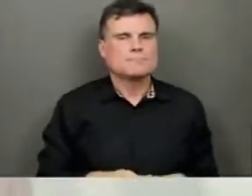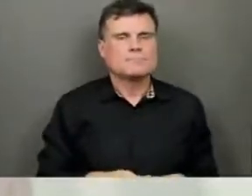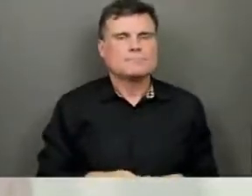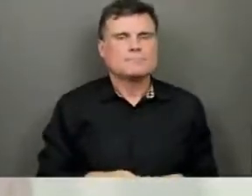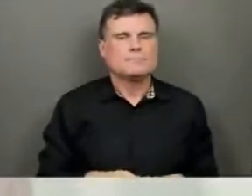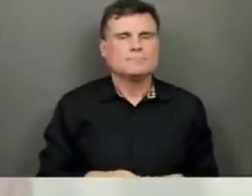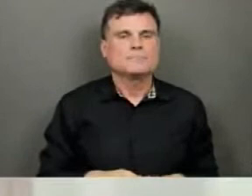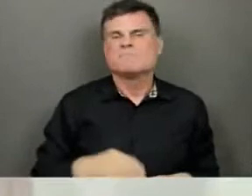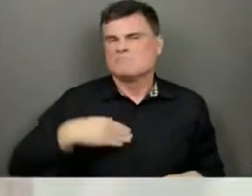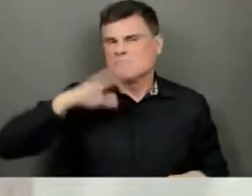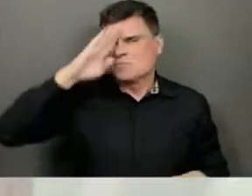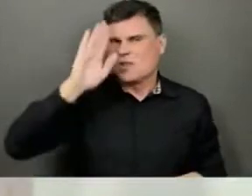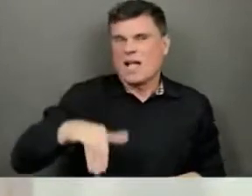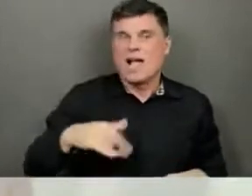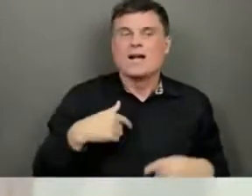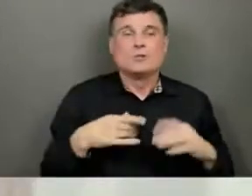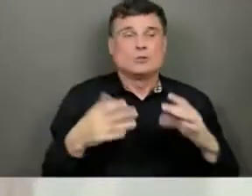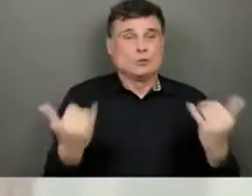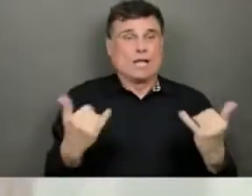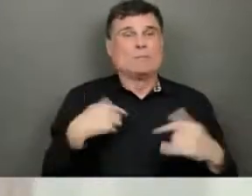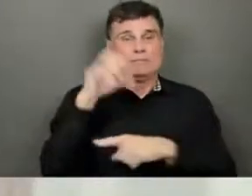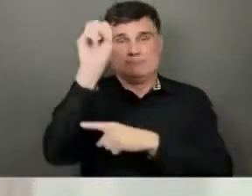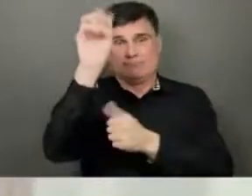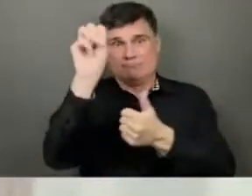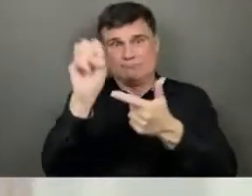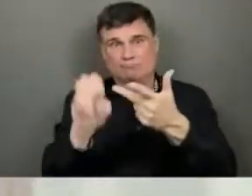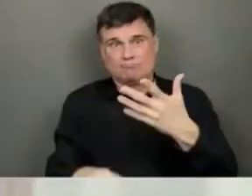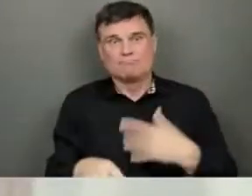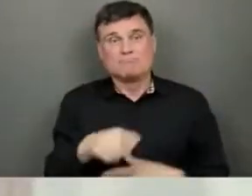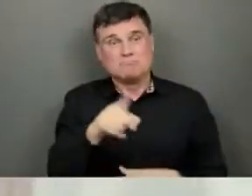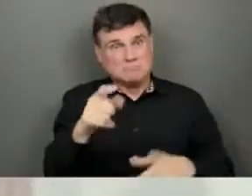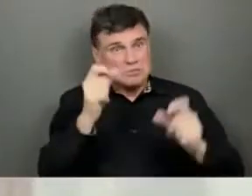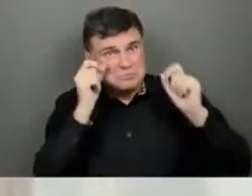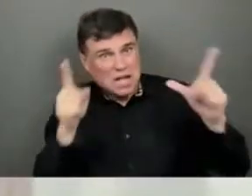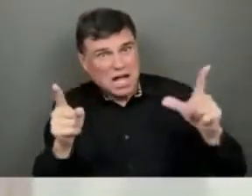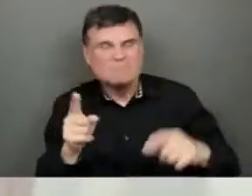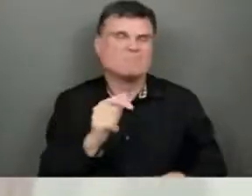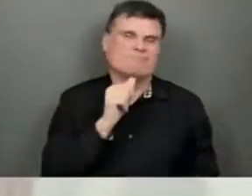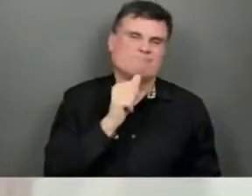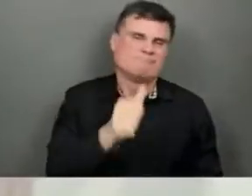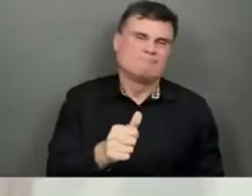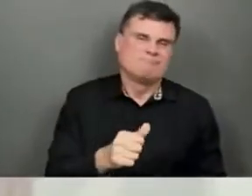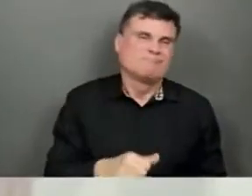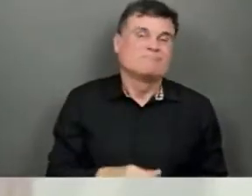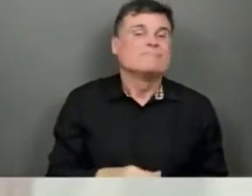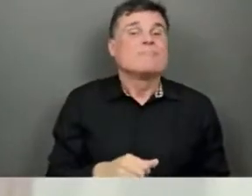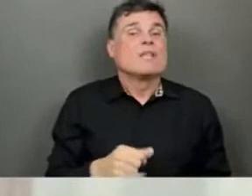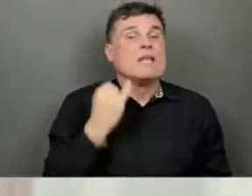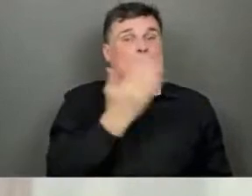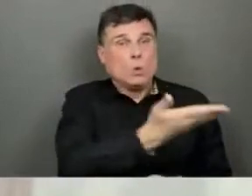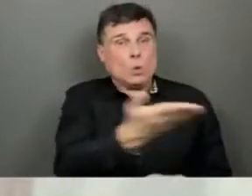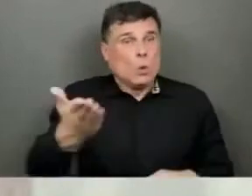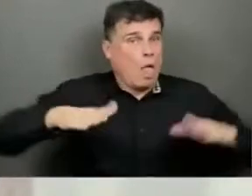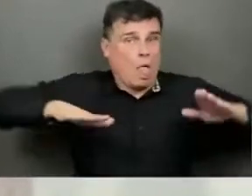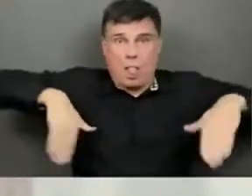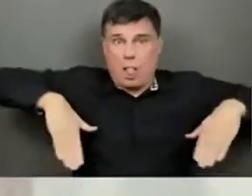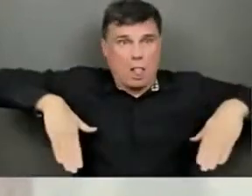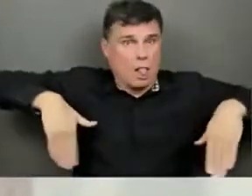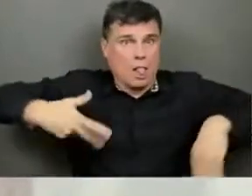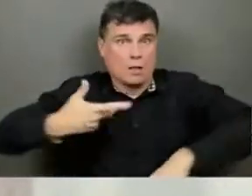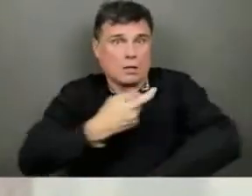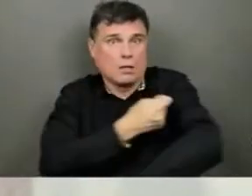that unvaccinated people remain significantly higher risk of getting COVID, of getting sick with COVID,